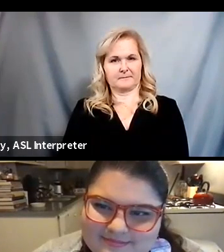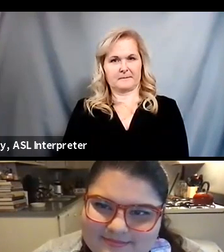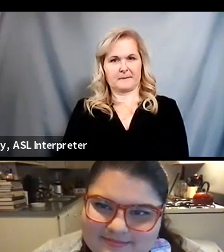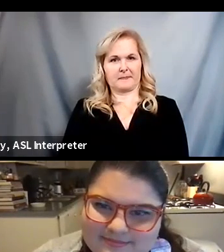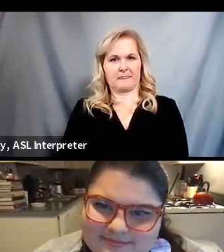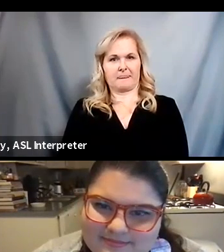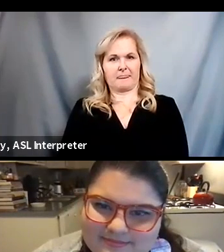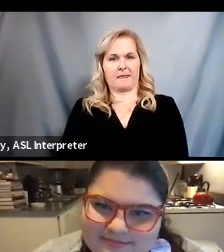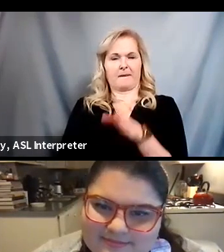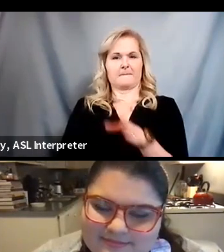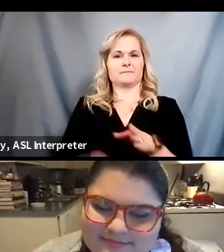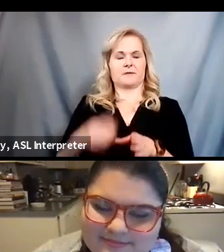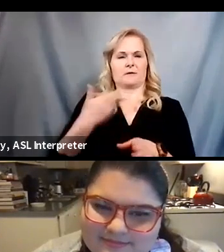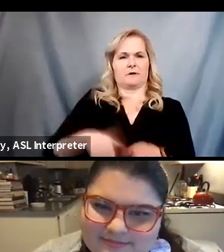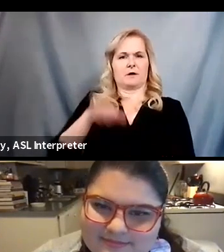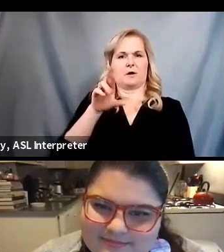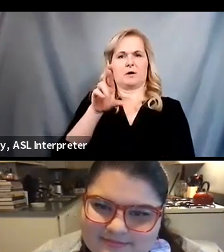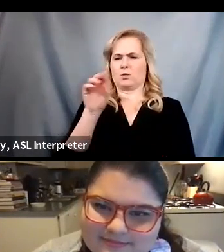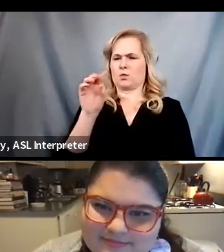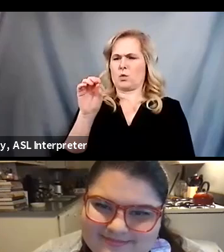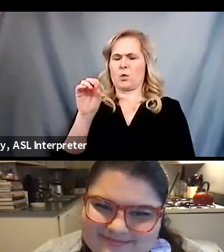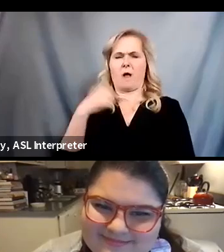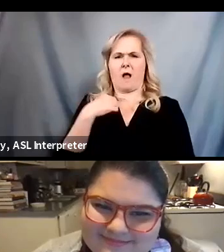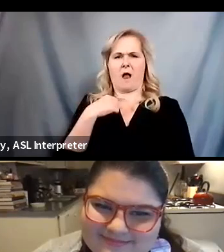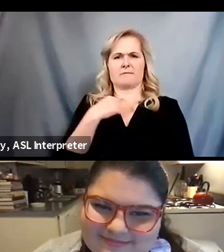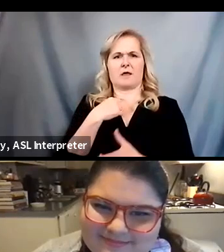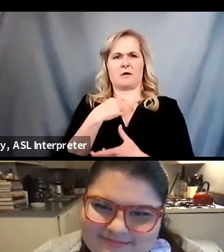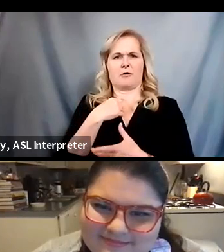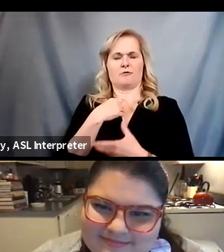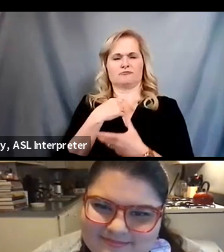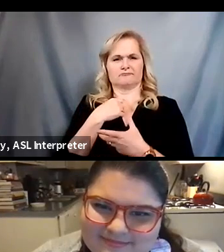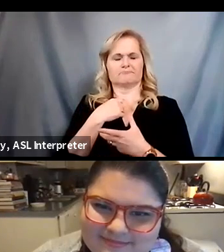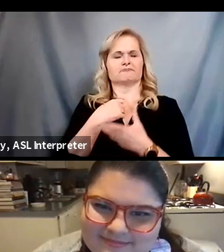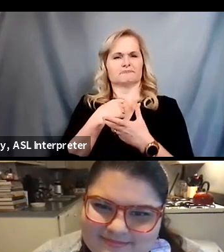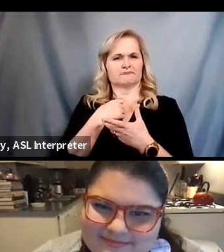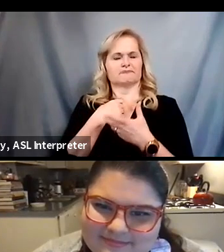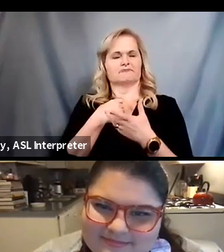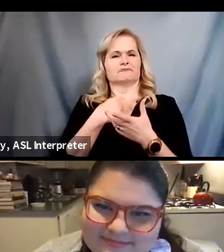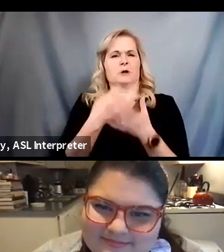This is Rue. I'm gonna jump back in and say,